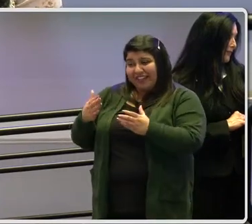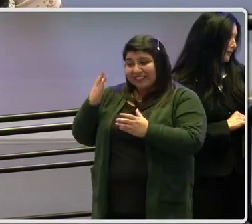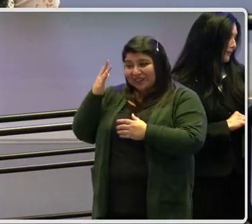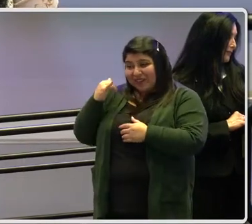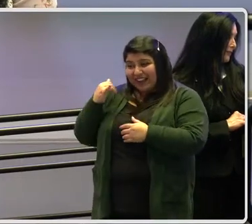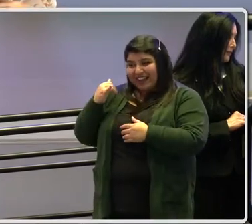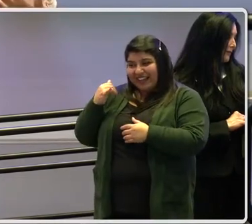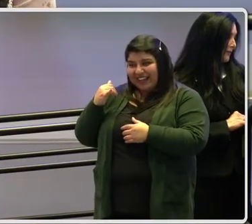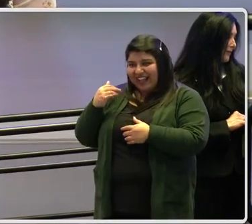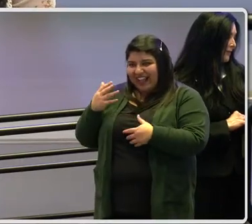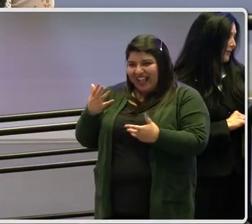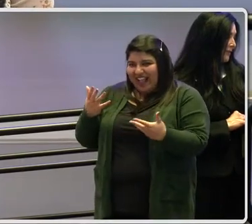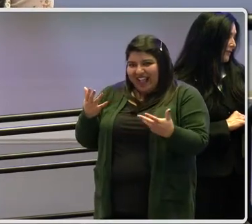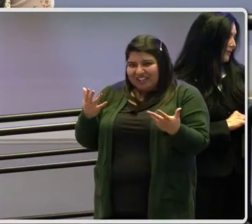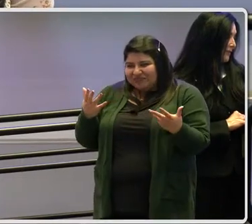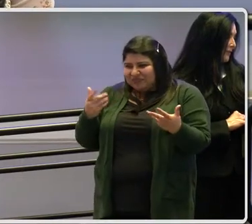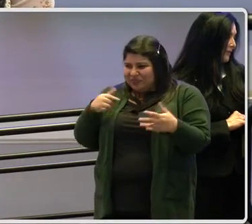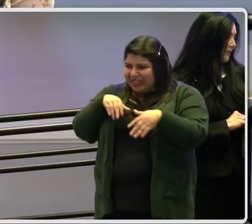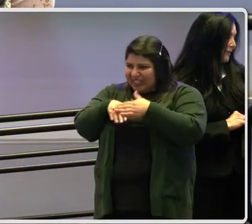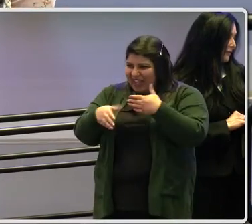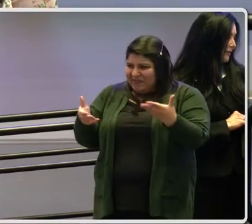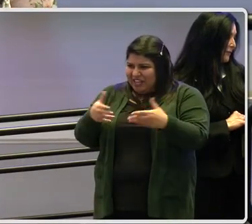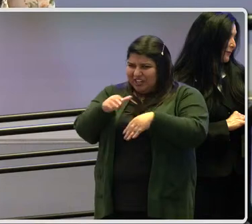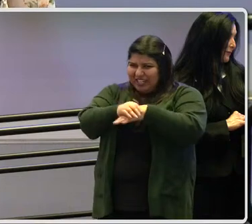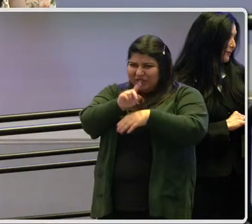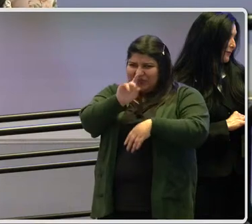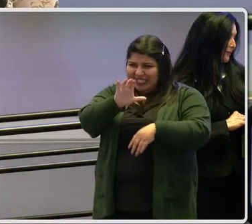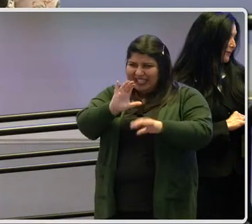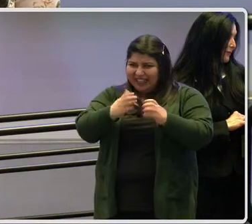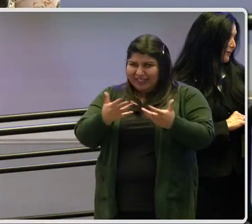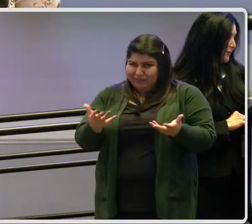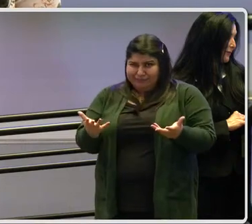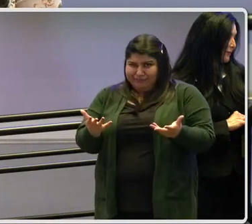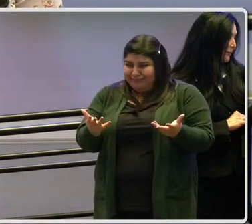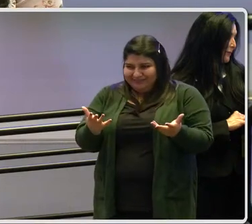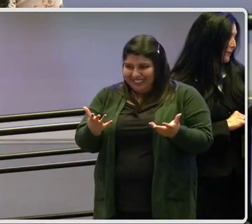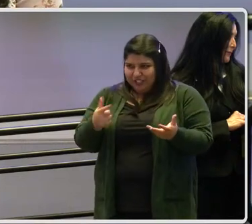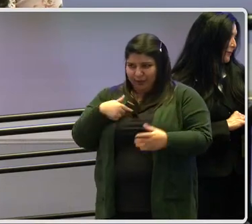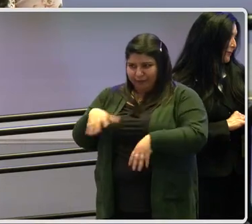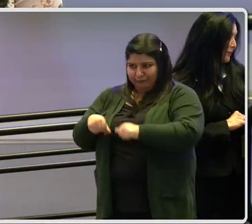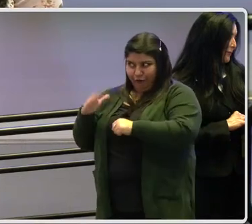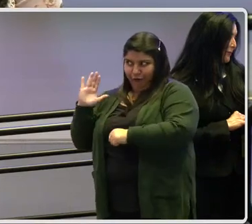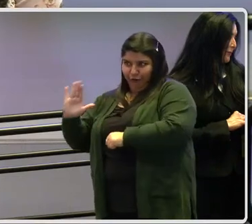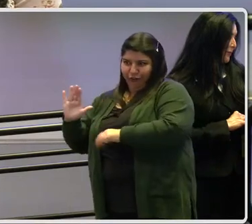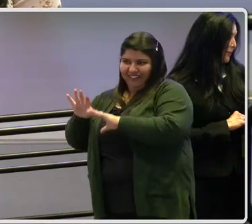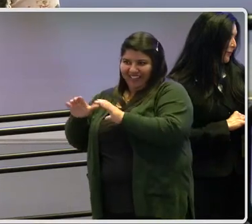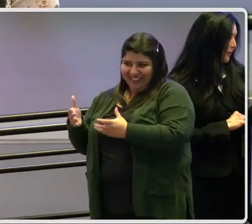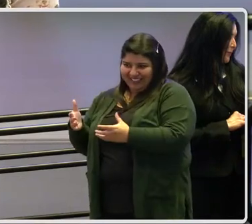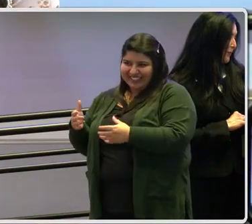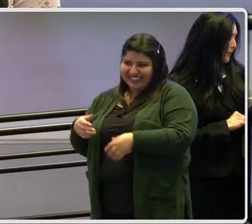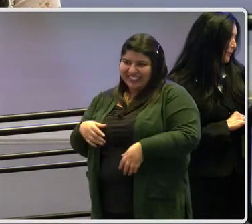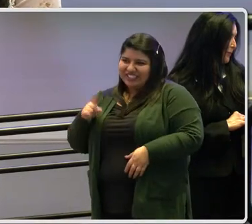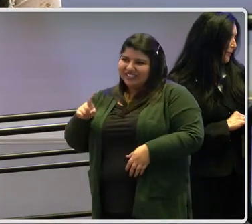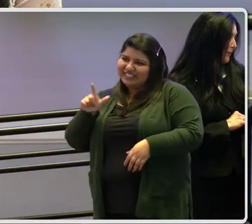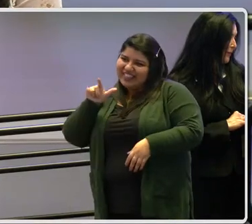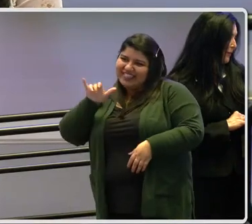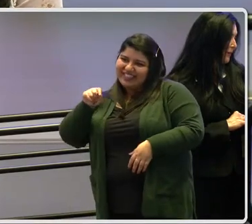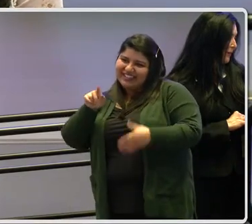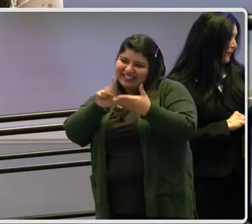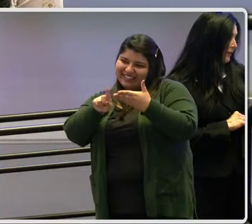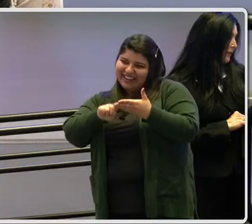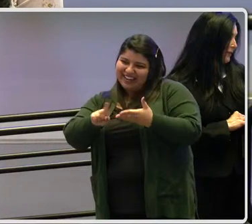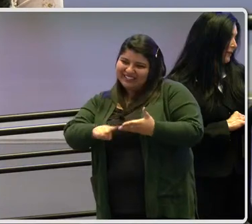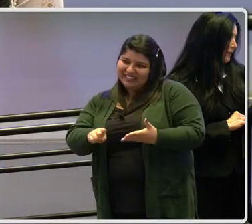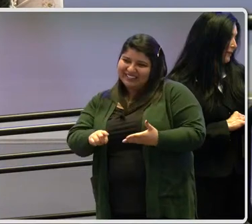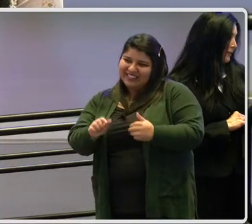I did not really find what I needed in the English 1C class. This class often does literary analysis of works perhaps